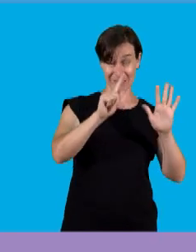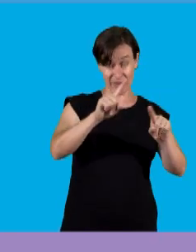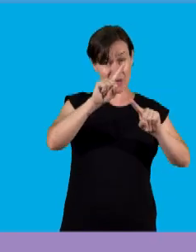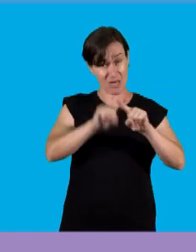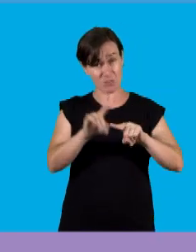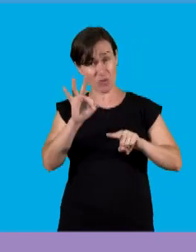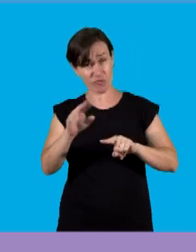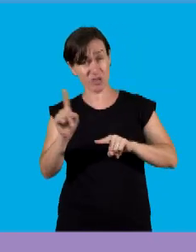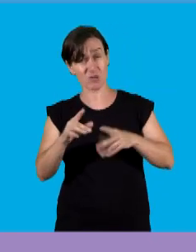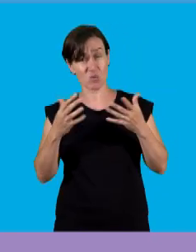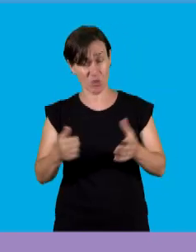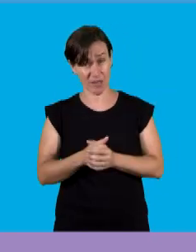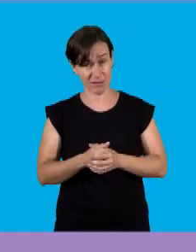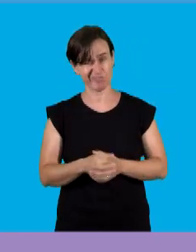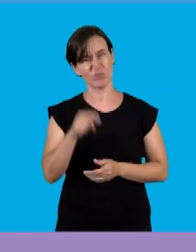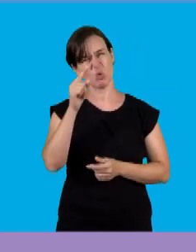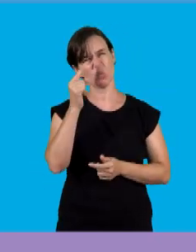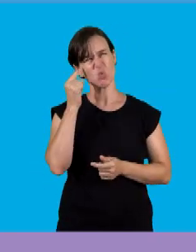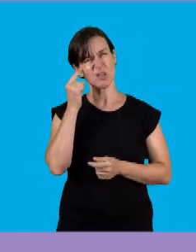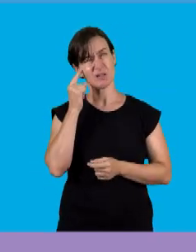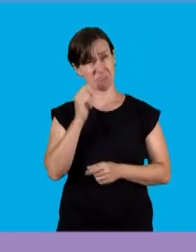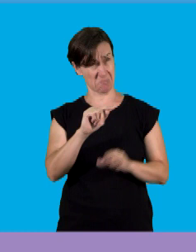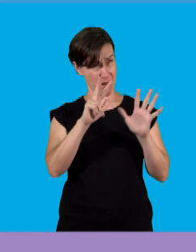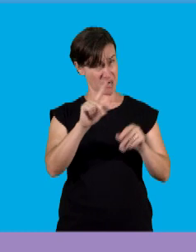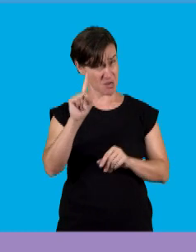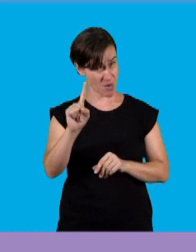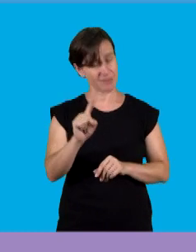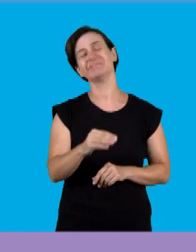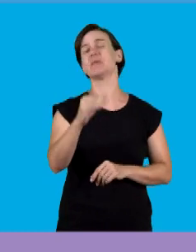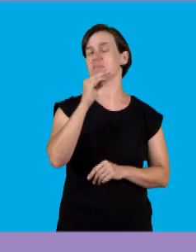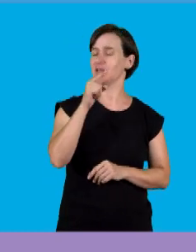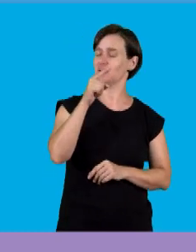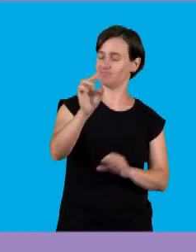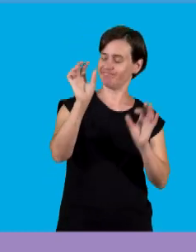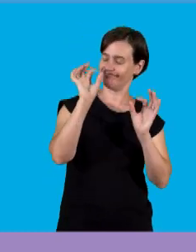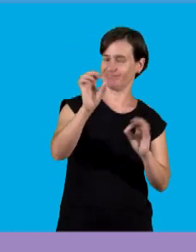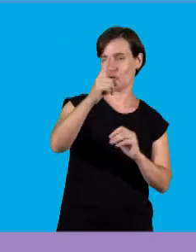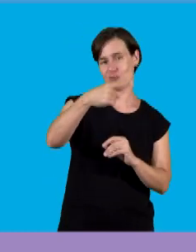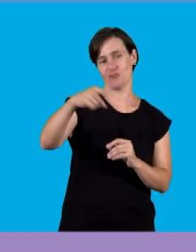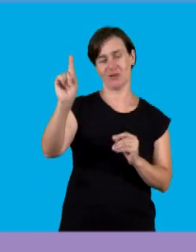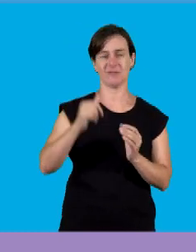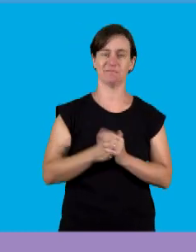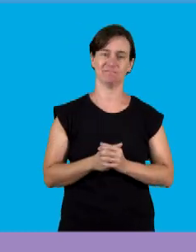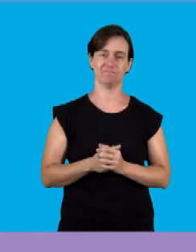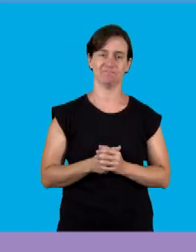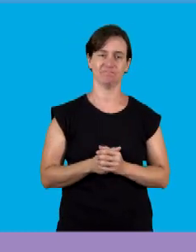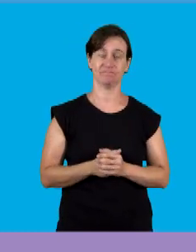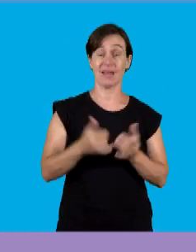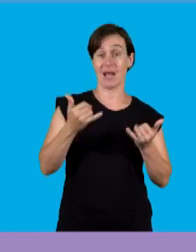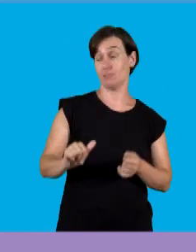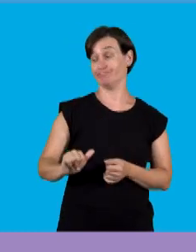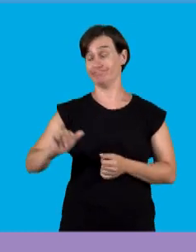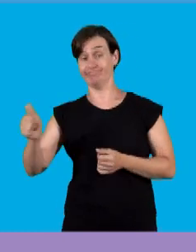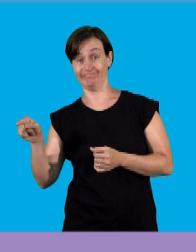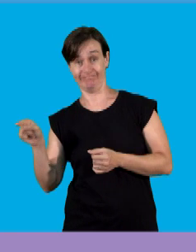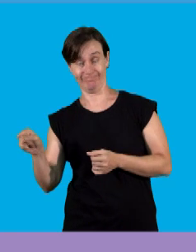27 multiplied by 3? If you are thinking of 81, then you are absolutely correct. What about on